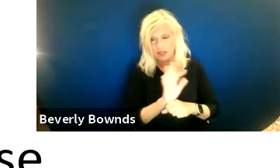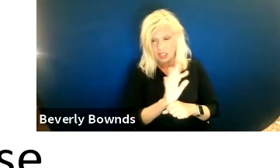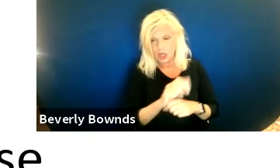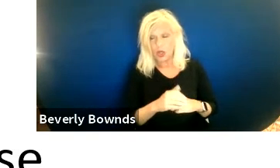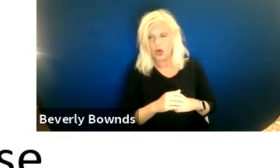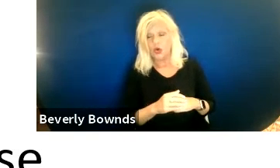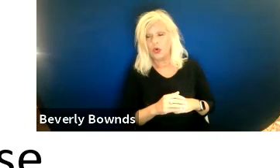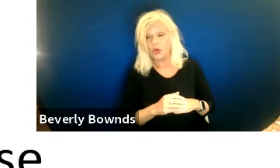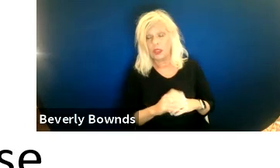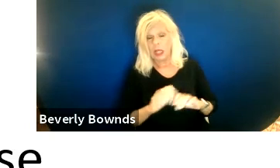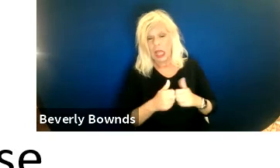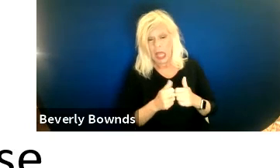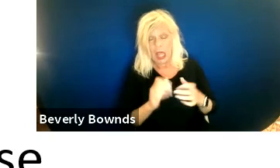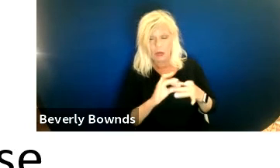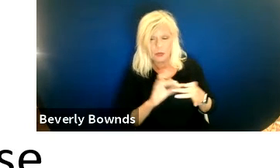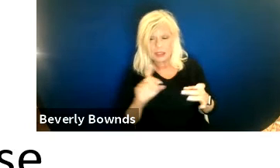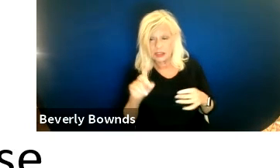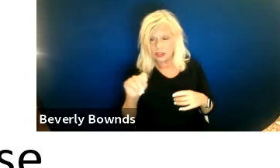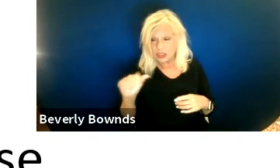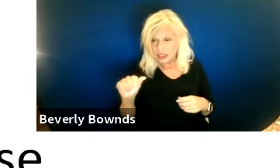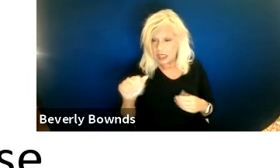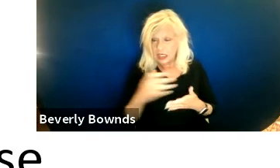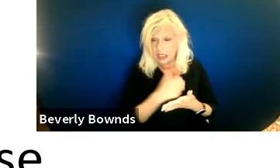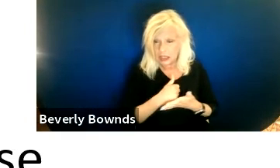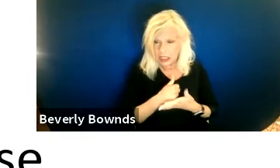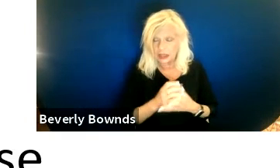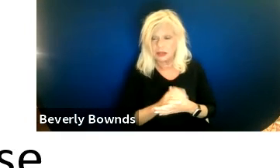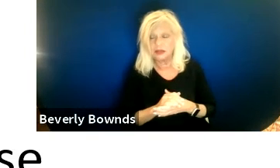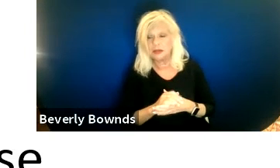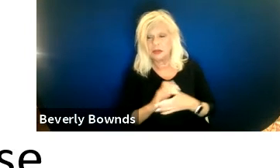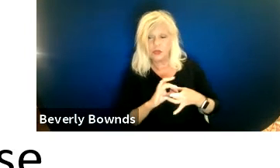message data. So in a way, we will have data around